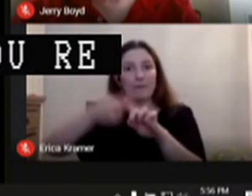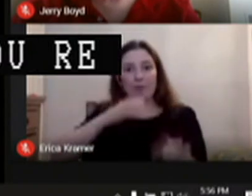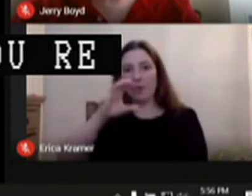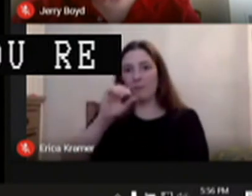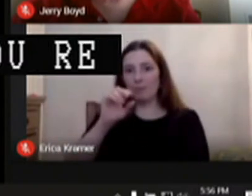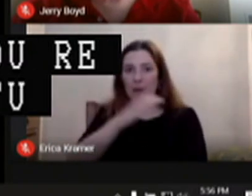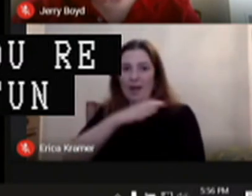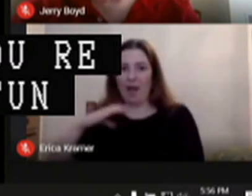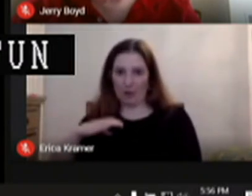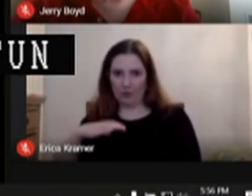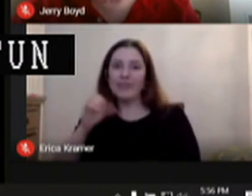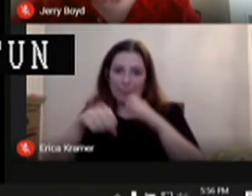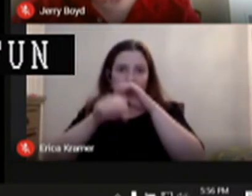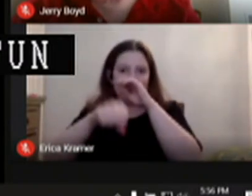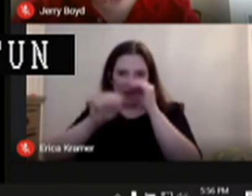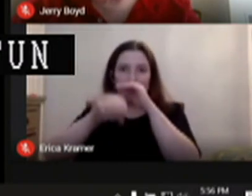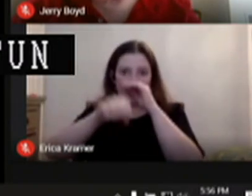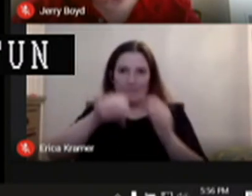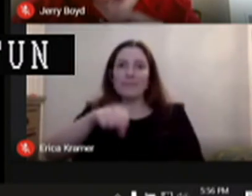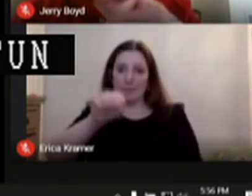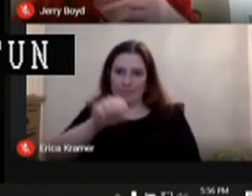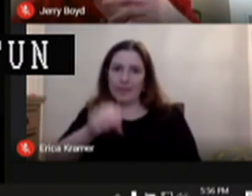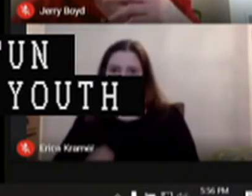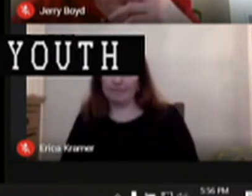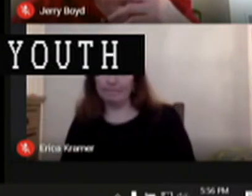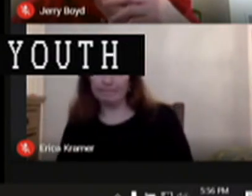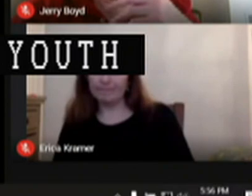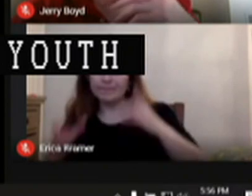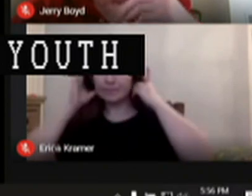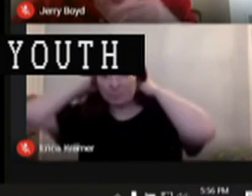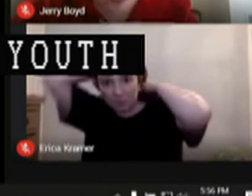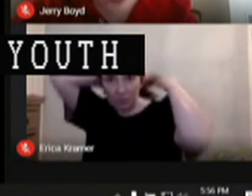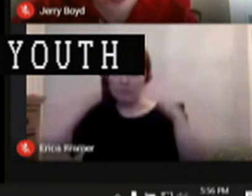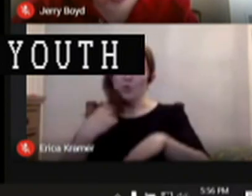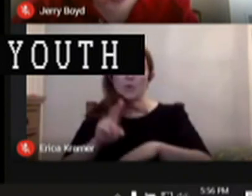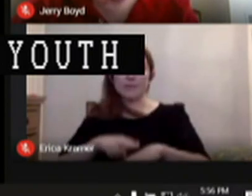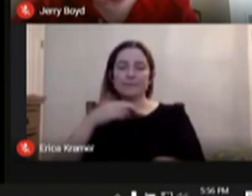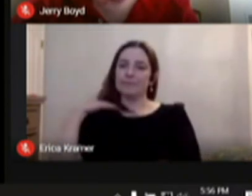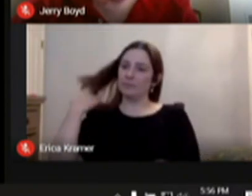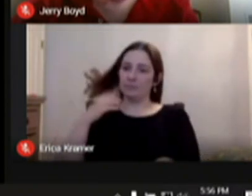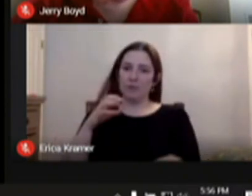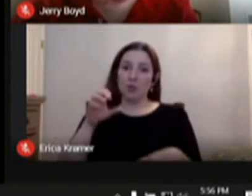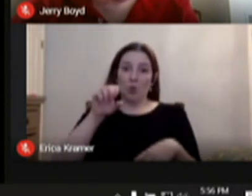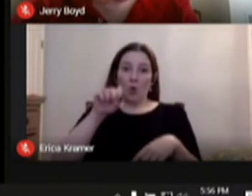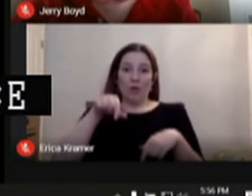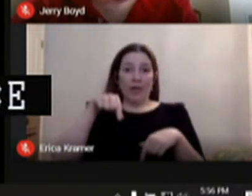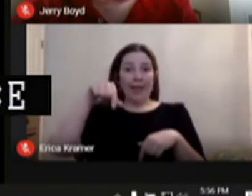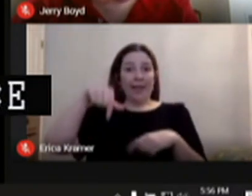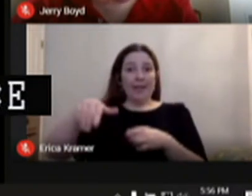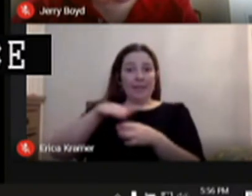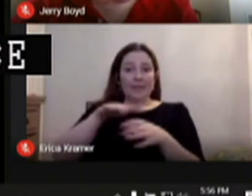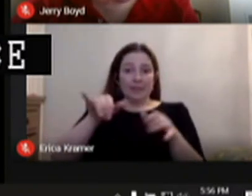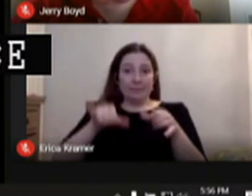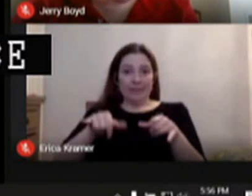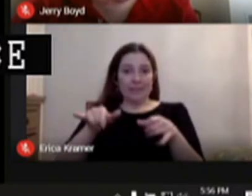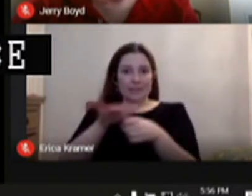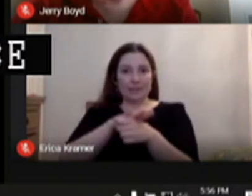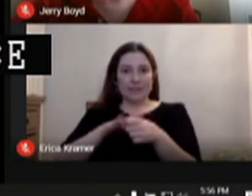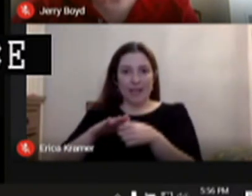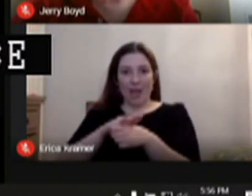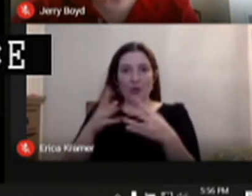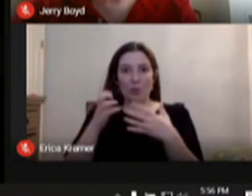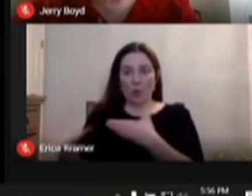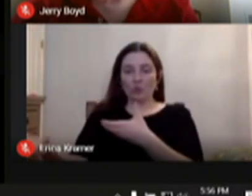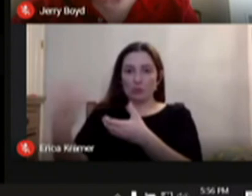for the city's youth and families. This playground has been designed to be inclusive, so it provides a number of different opportunities